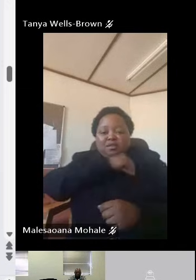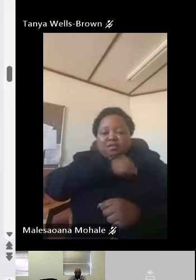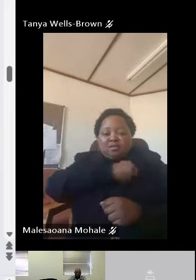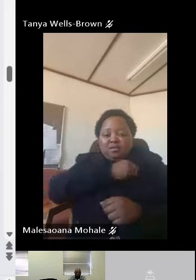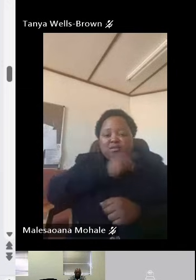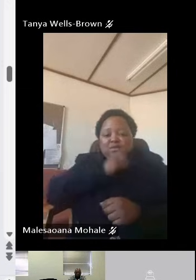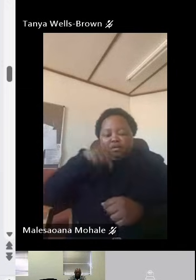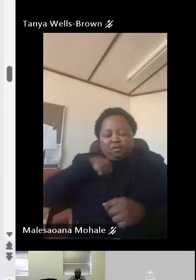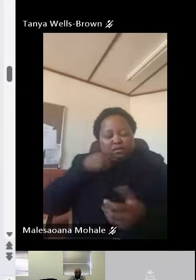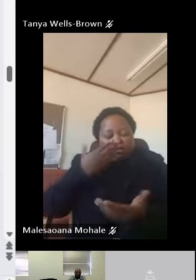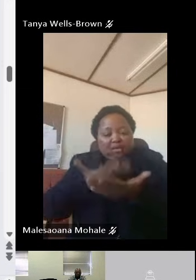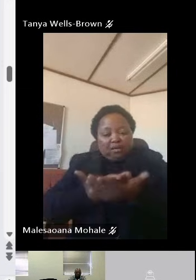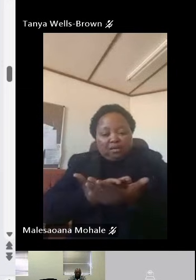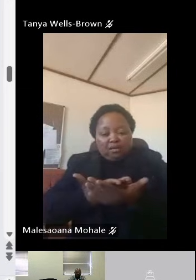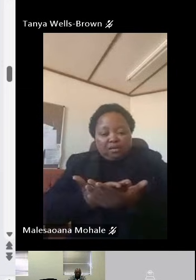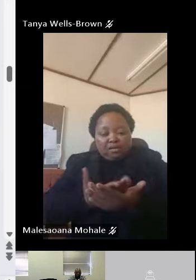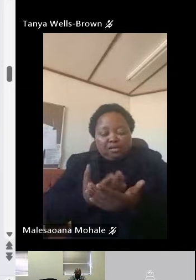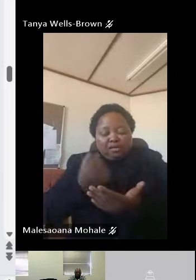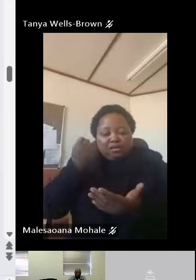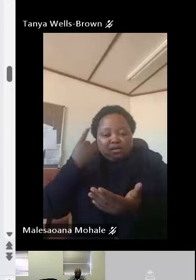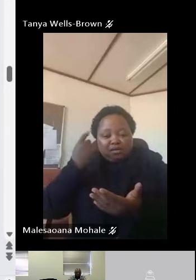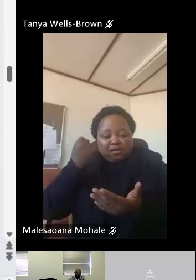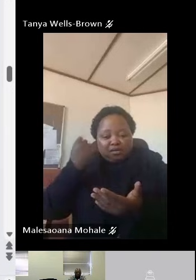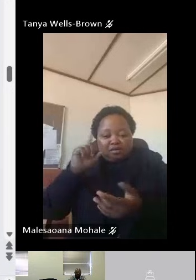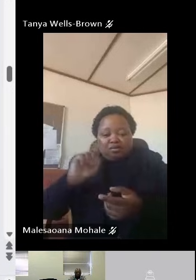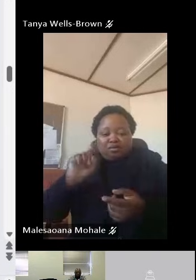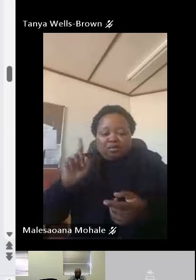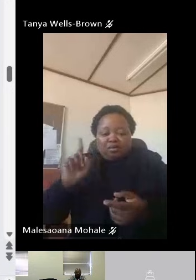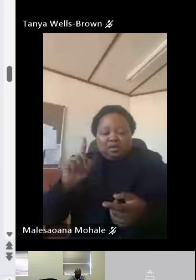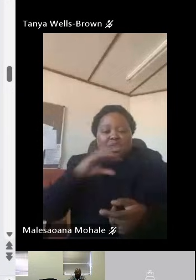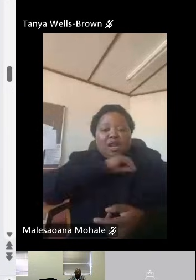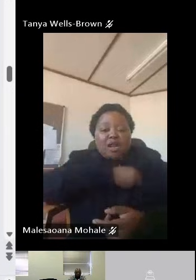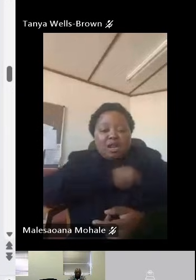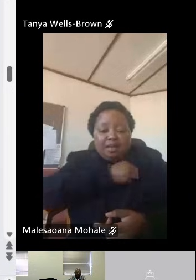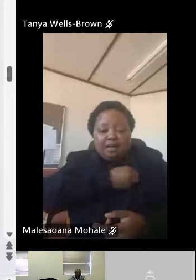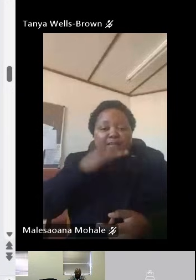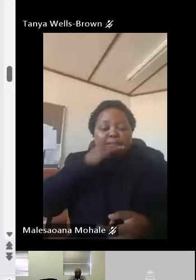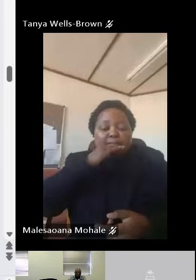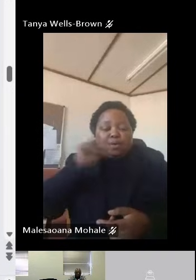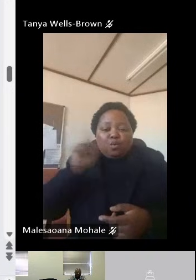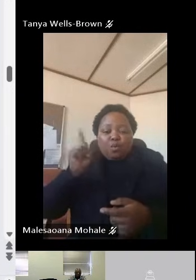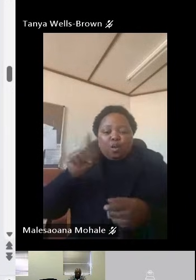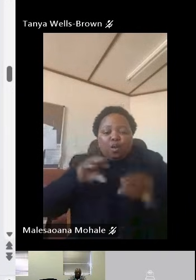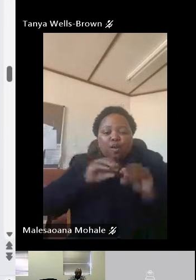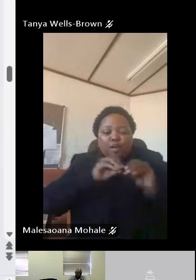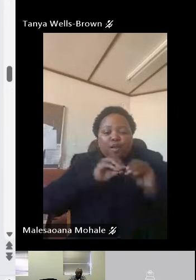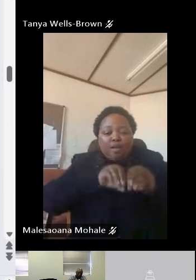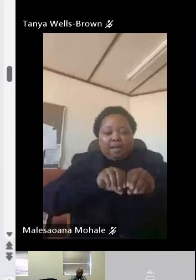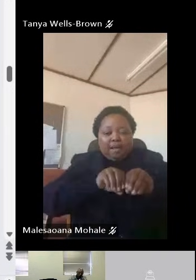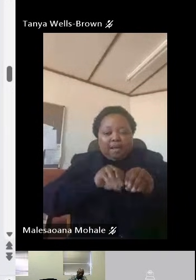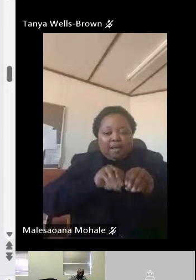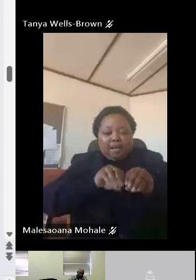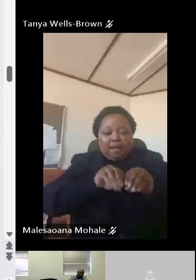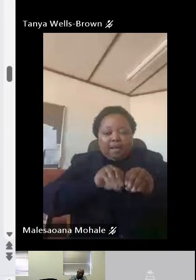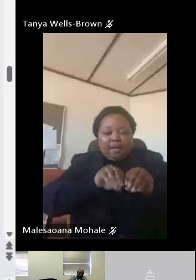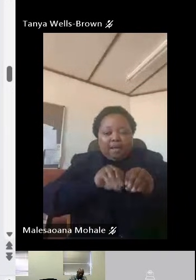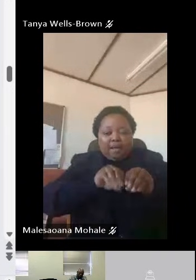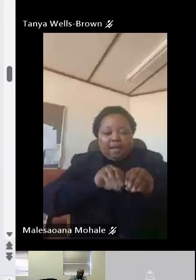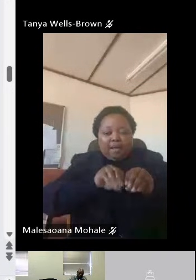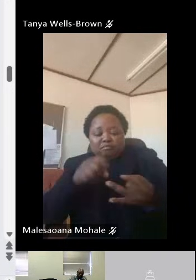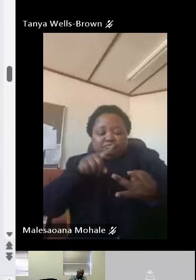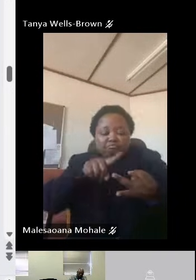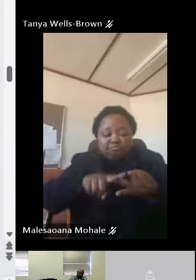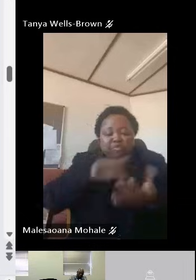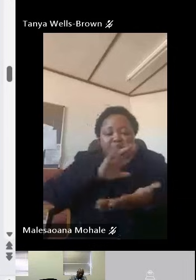on to that formula, disability is impairment plus barriers. By impairment,